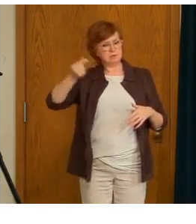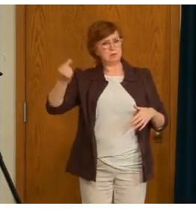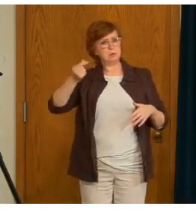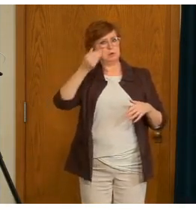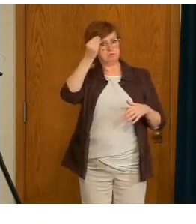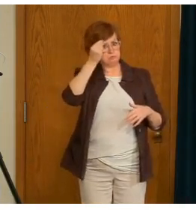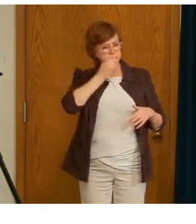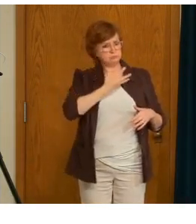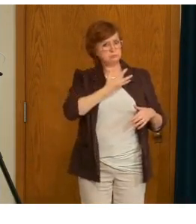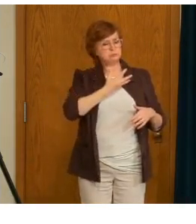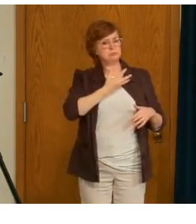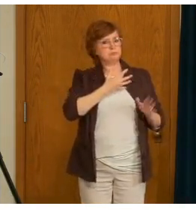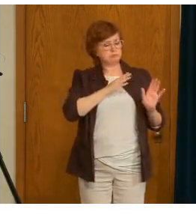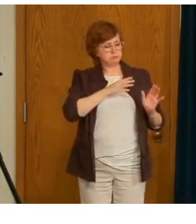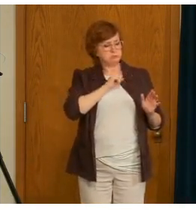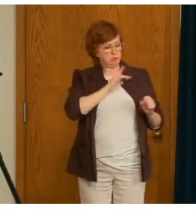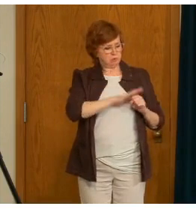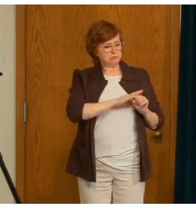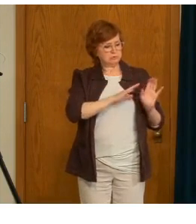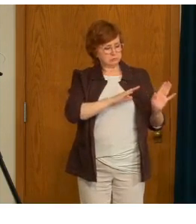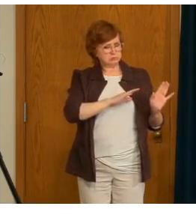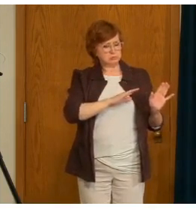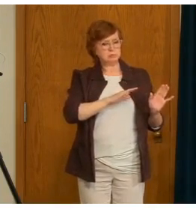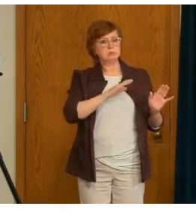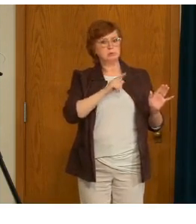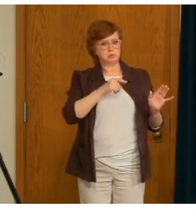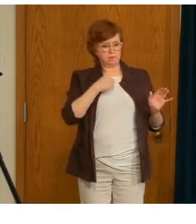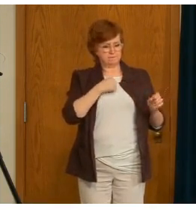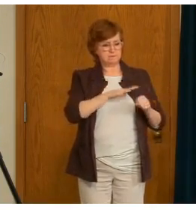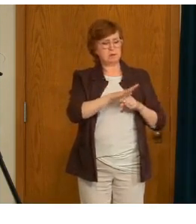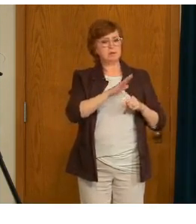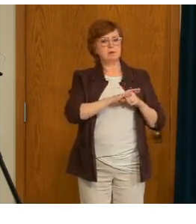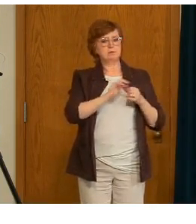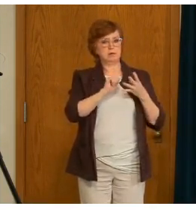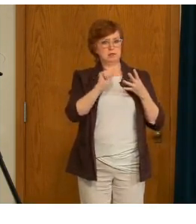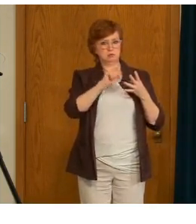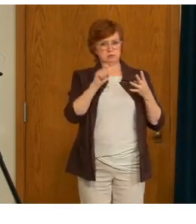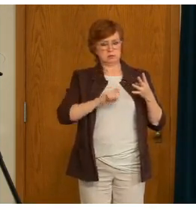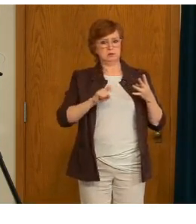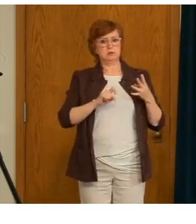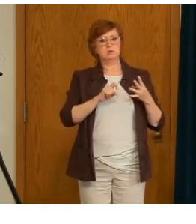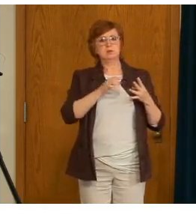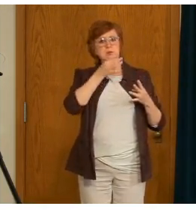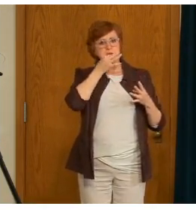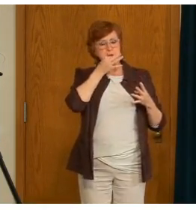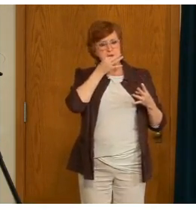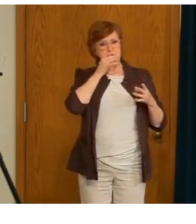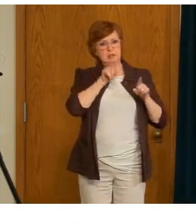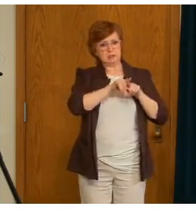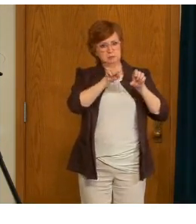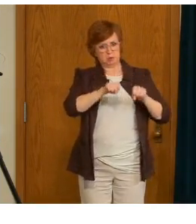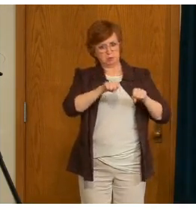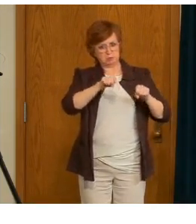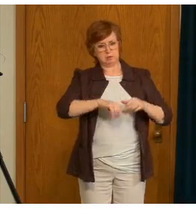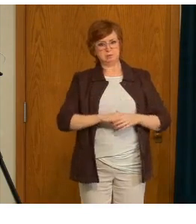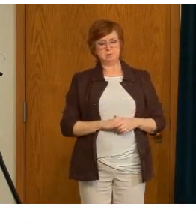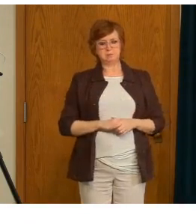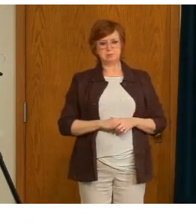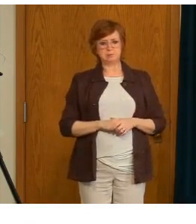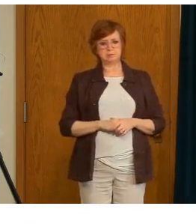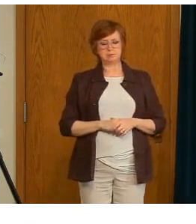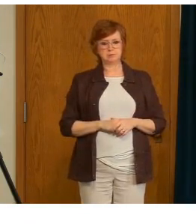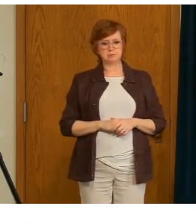health ministers across Canada that we will be able to get that AstraZeneca in as soon as possible. So we're confident